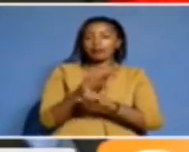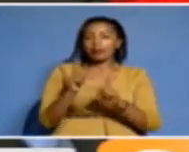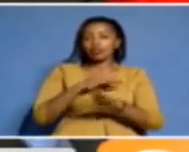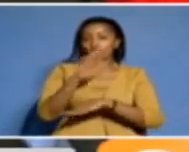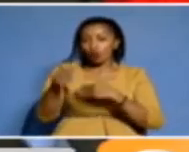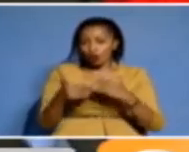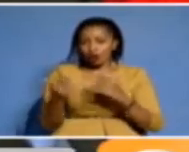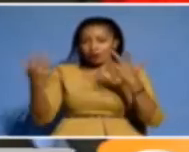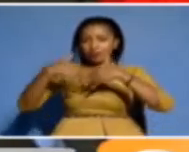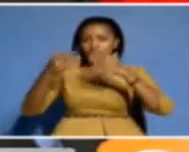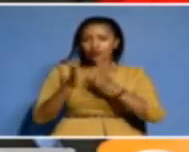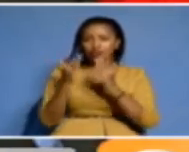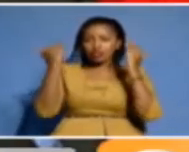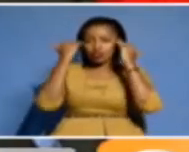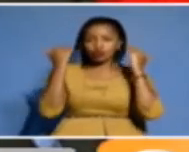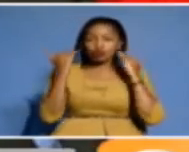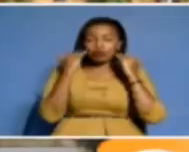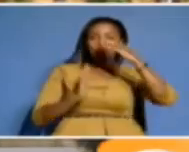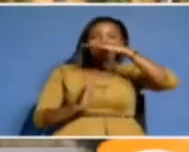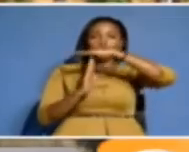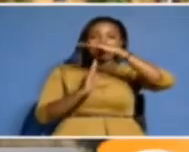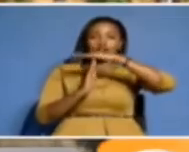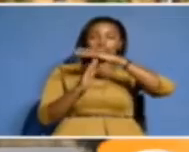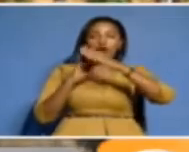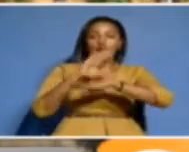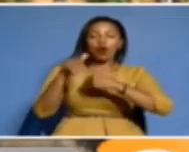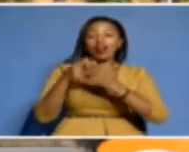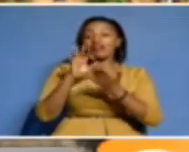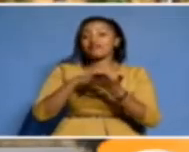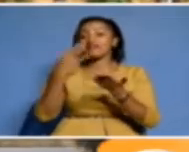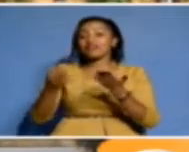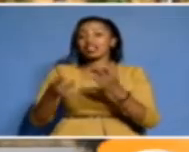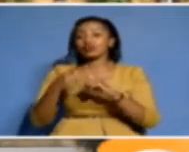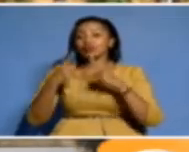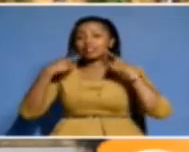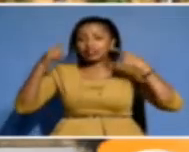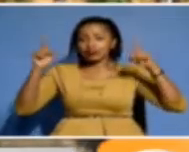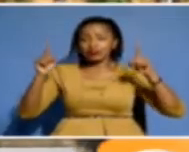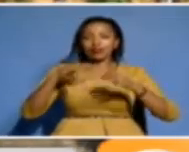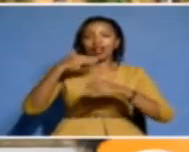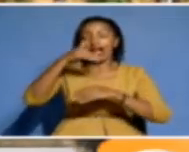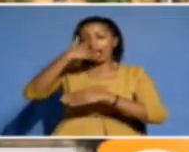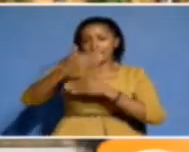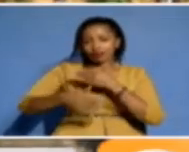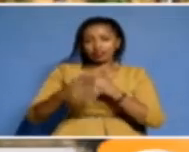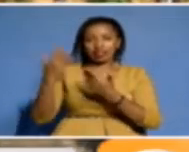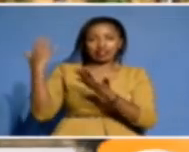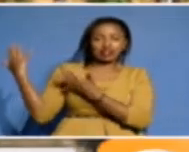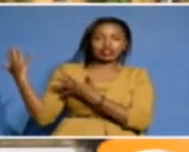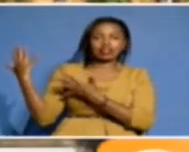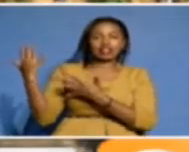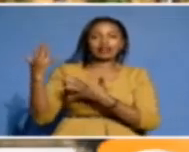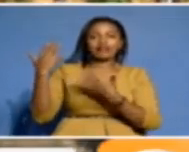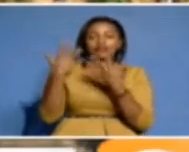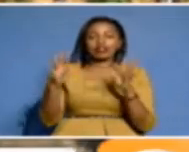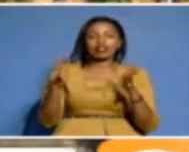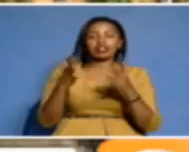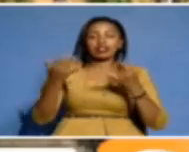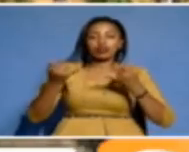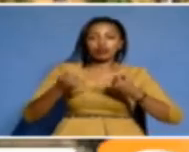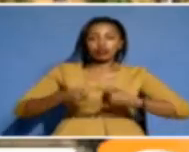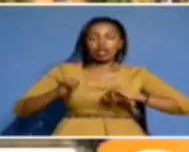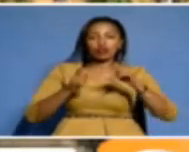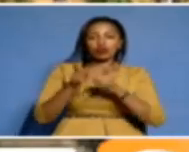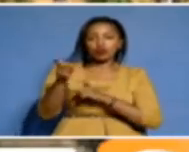Supreme Court buildings failed to materialize as the three arms of government flexed muscles in the battle to control